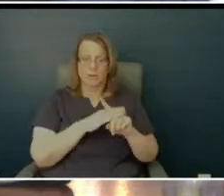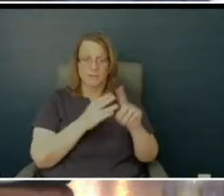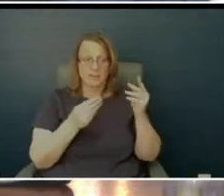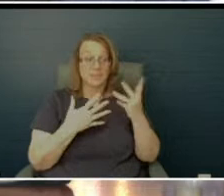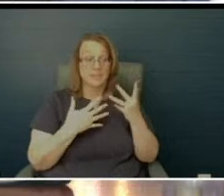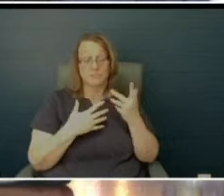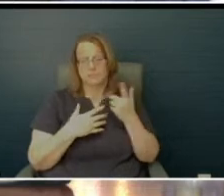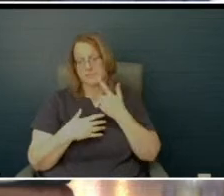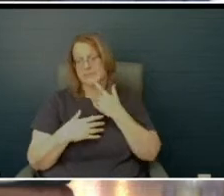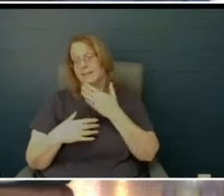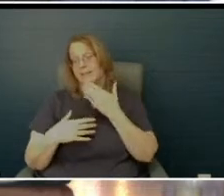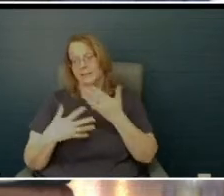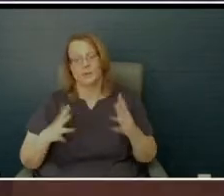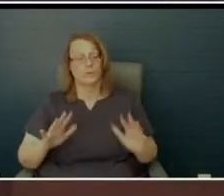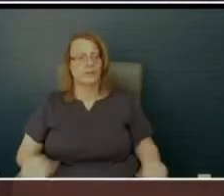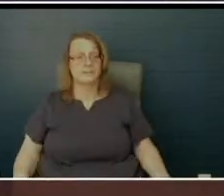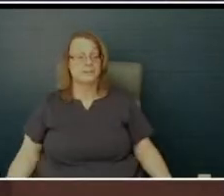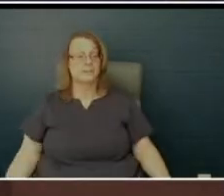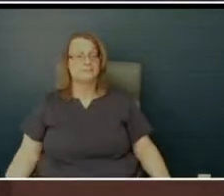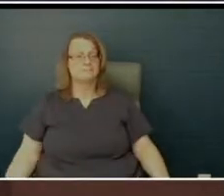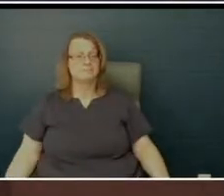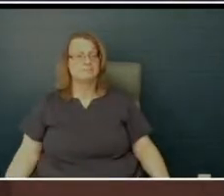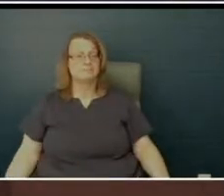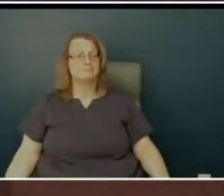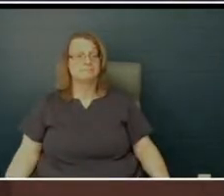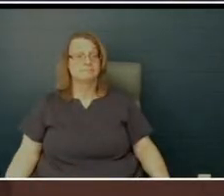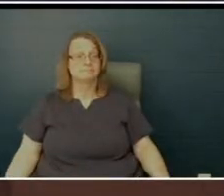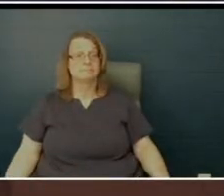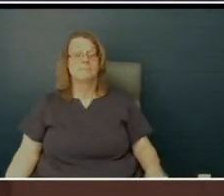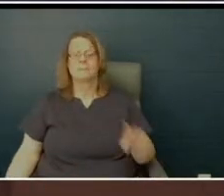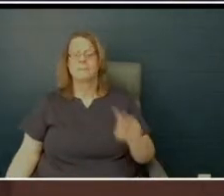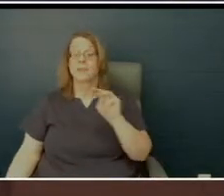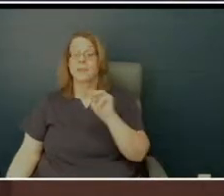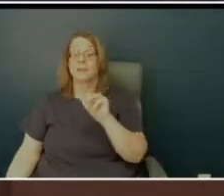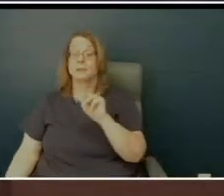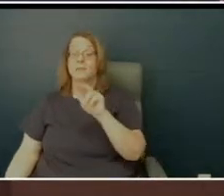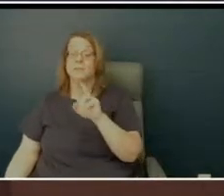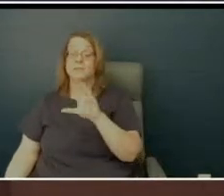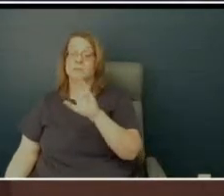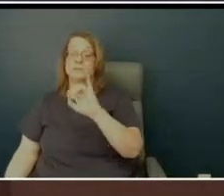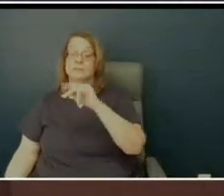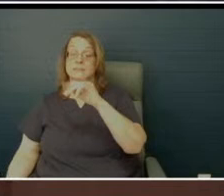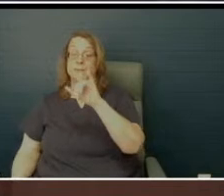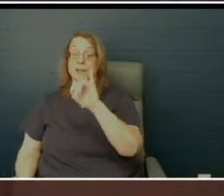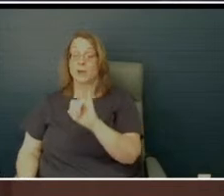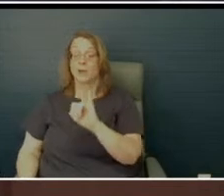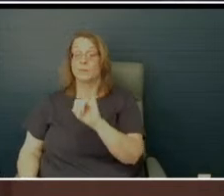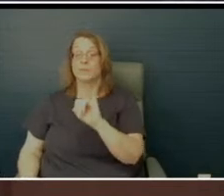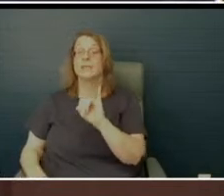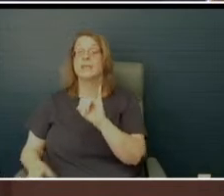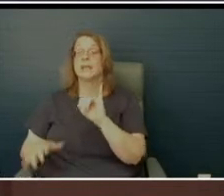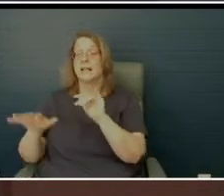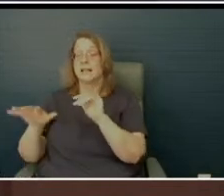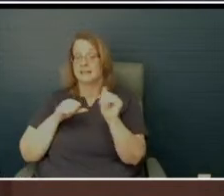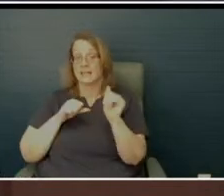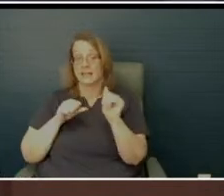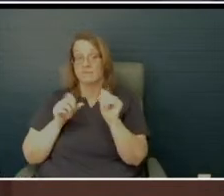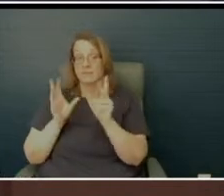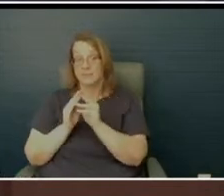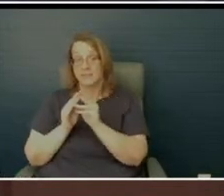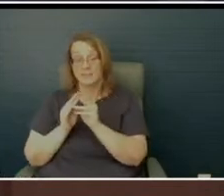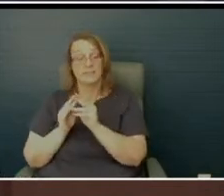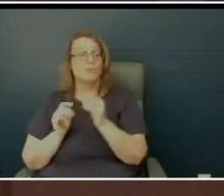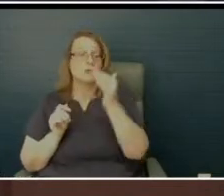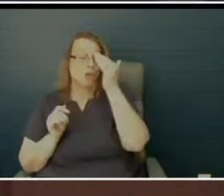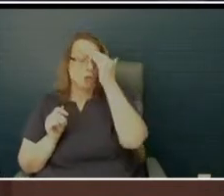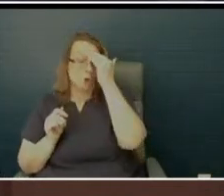it. Mr. Cipollone left the meeting convinced the president would not appoint Mr. Clark, but he didn't